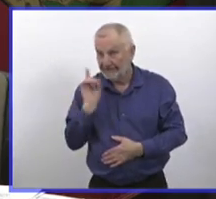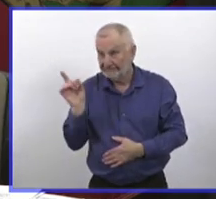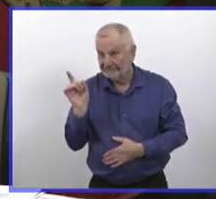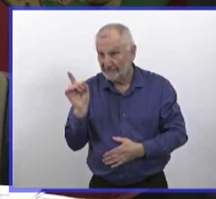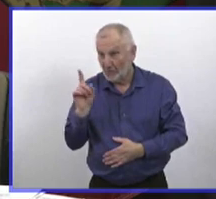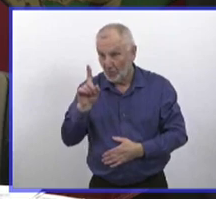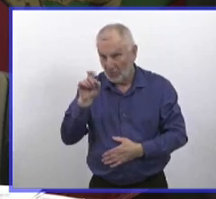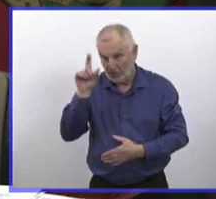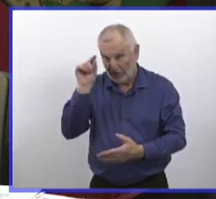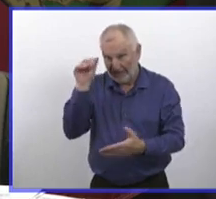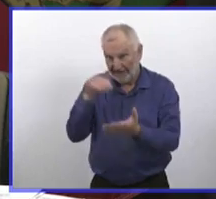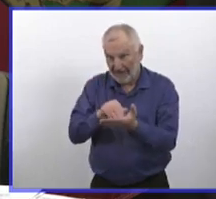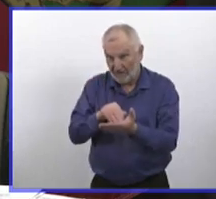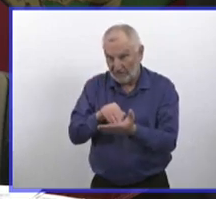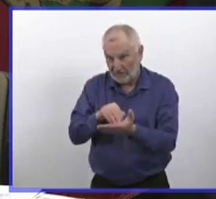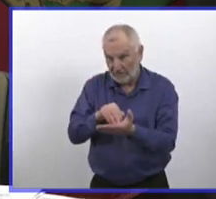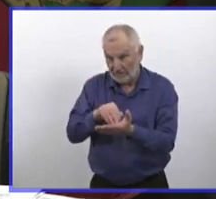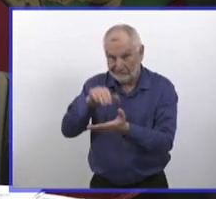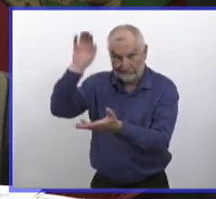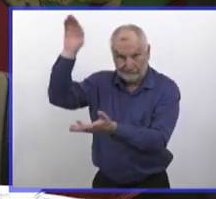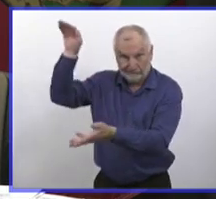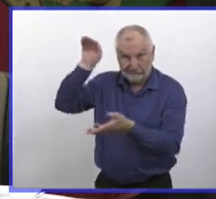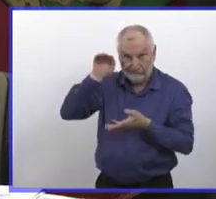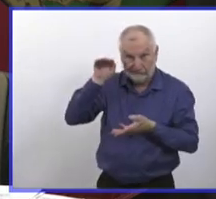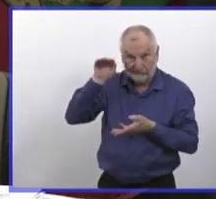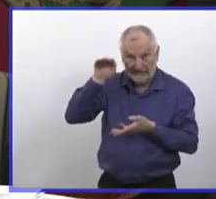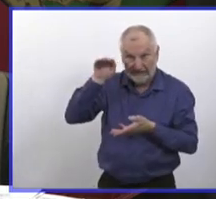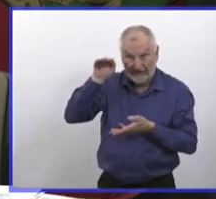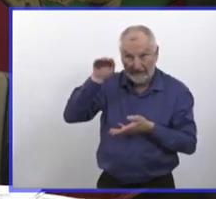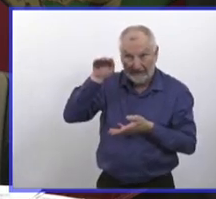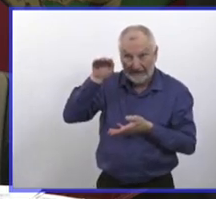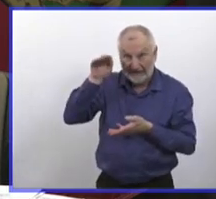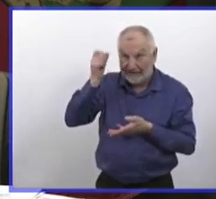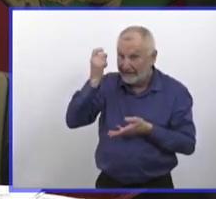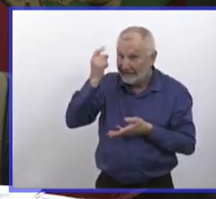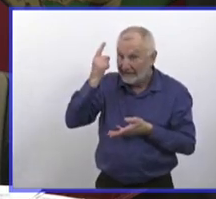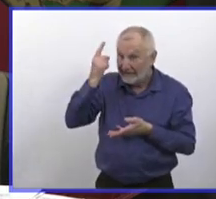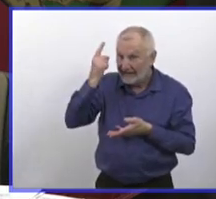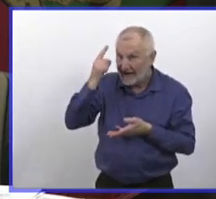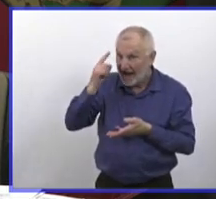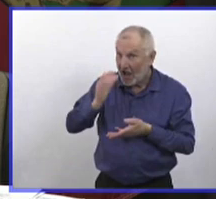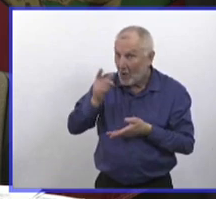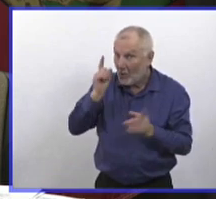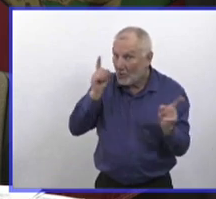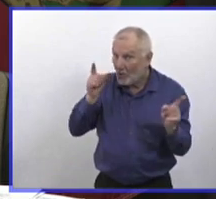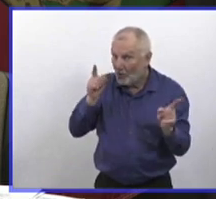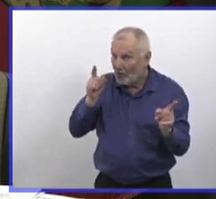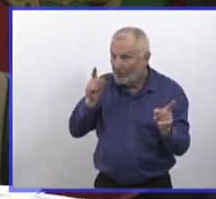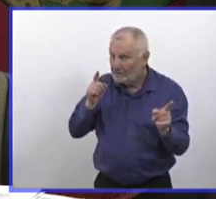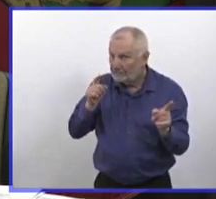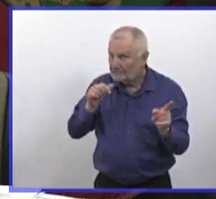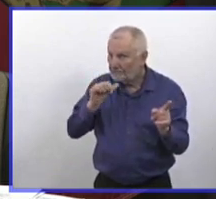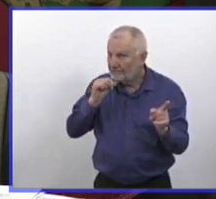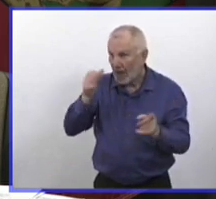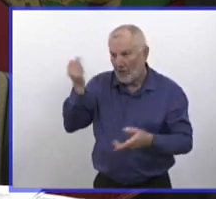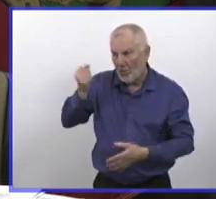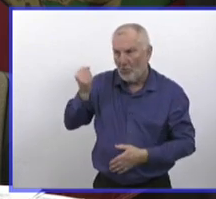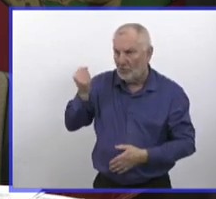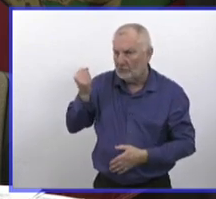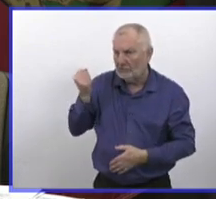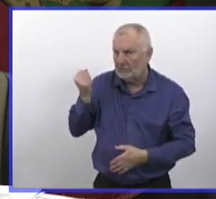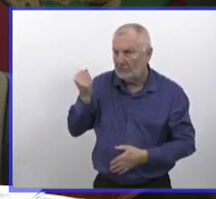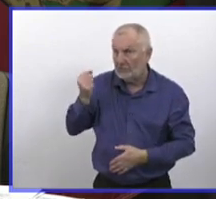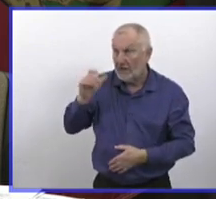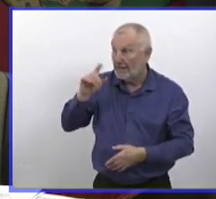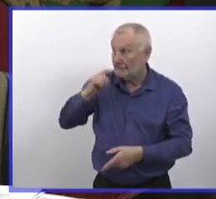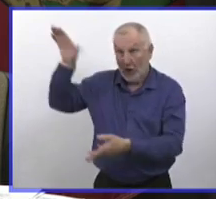figure. That isn't because we aren't using things. We are trying to drive our fridges down to zero every week before the next shipment